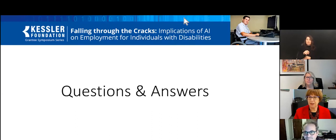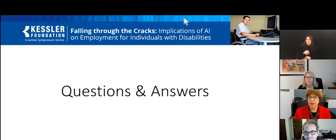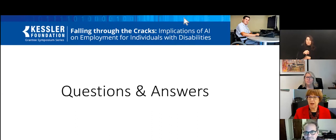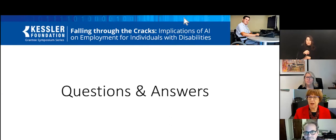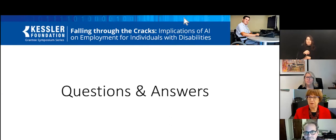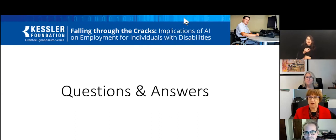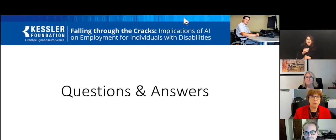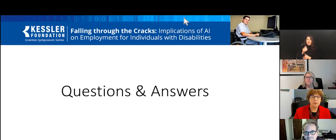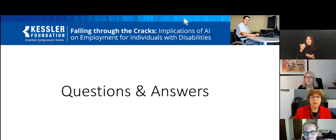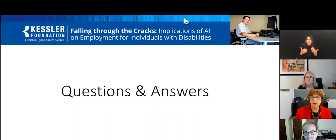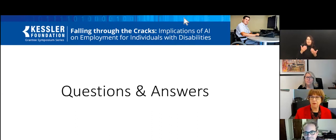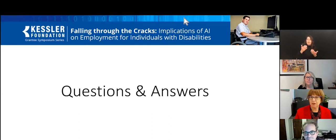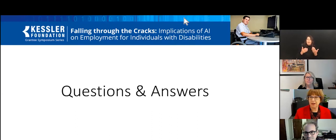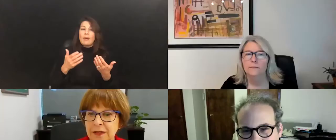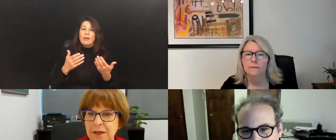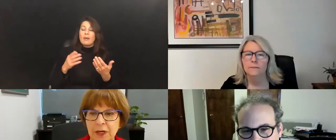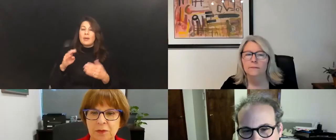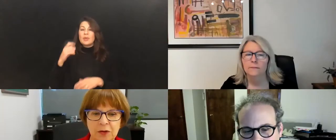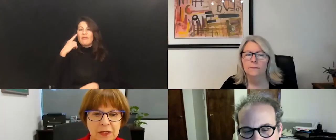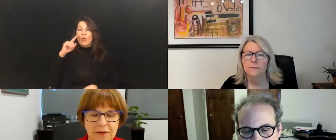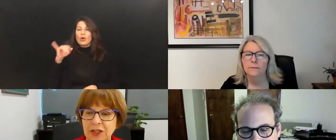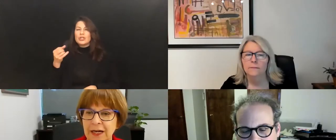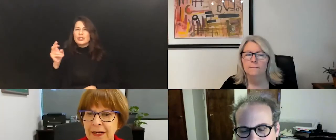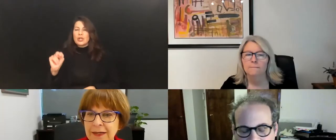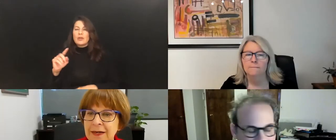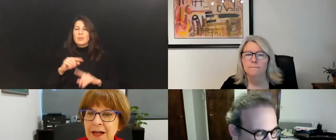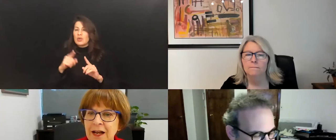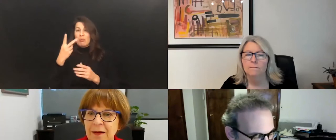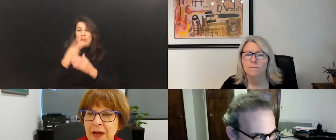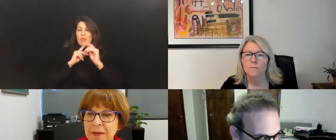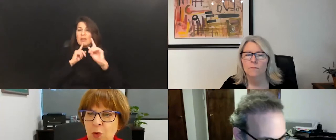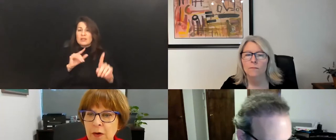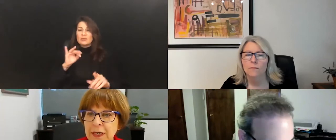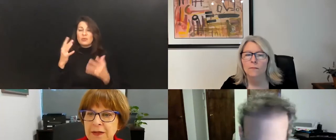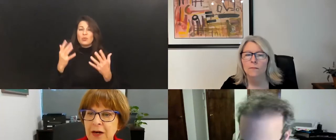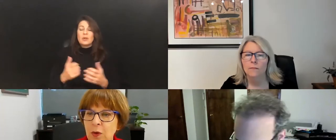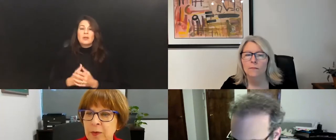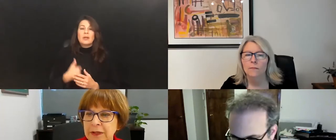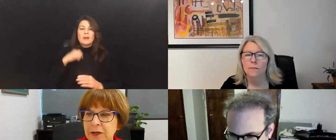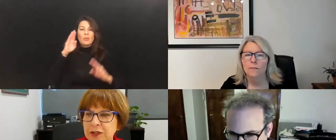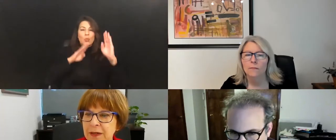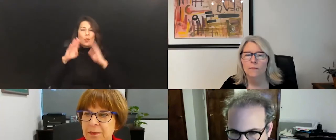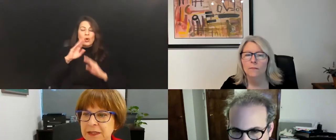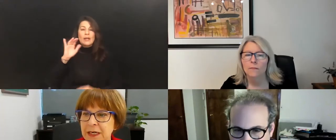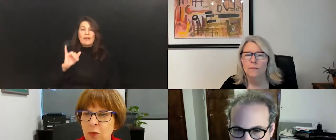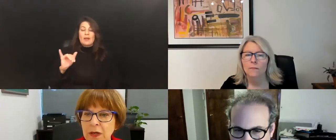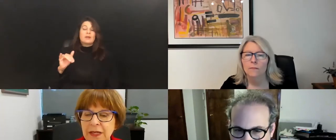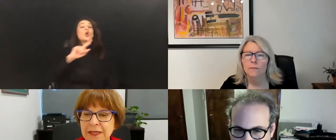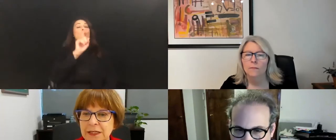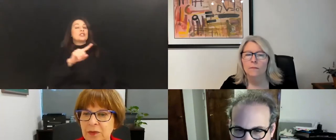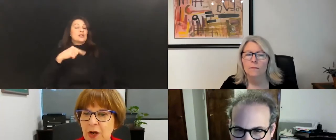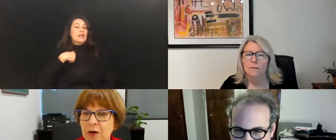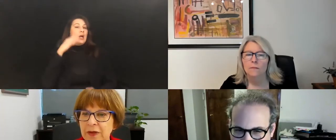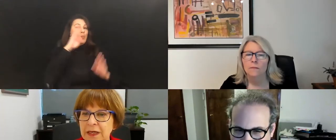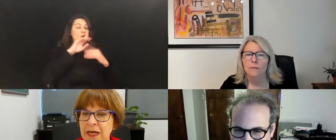may be, uh, first one may be more for Jonathan, but you both can have a shot at it. Um, I'm worried that corporate leadership might take run